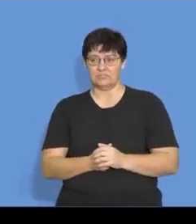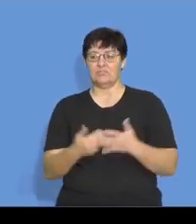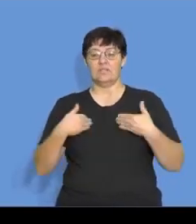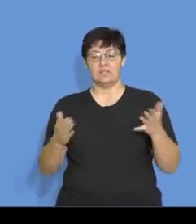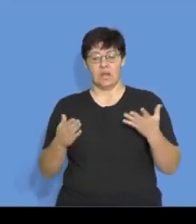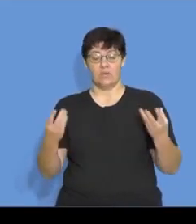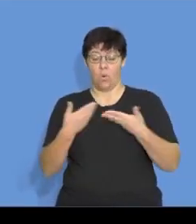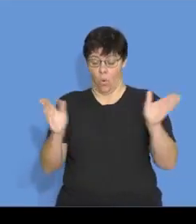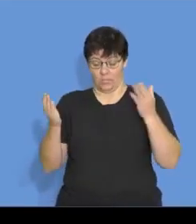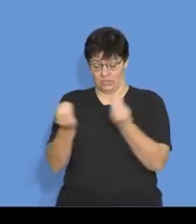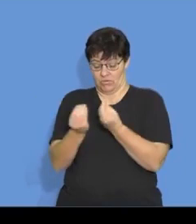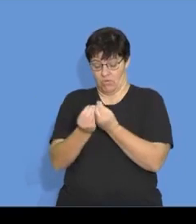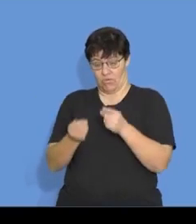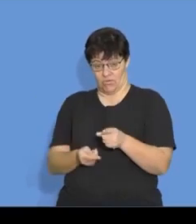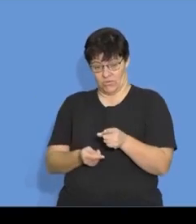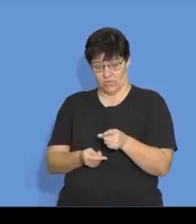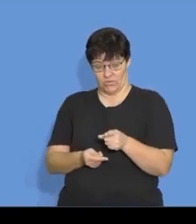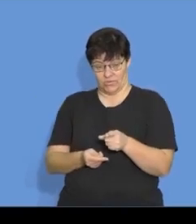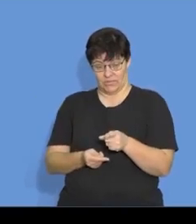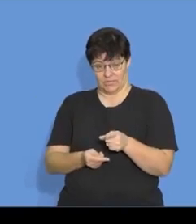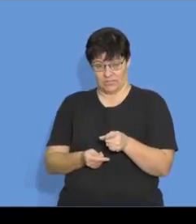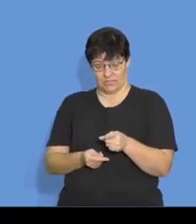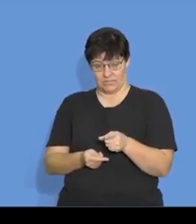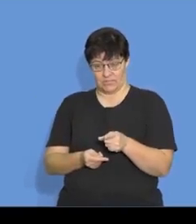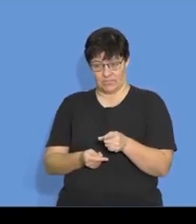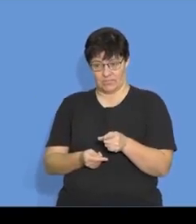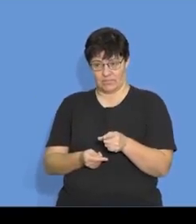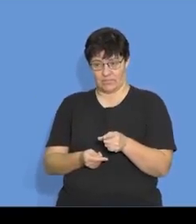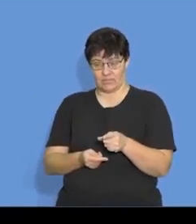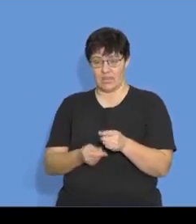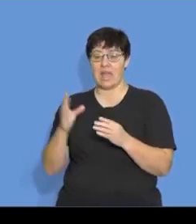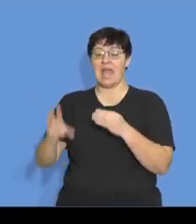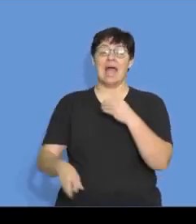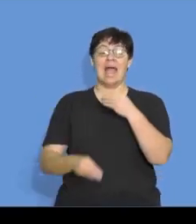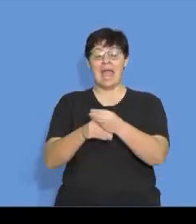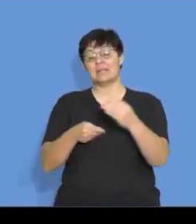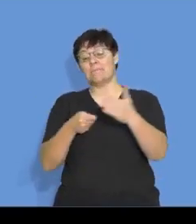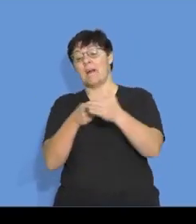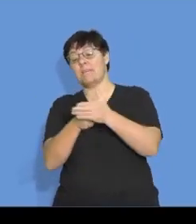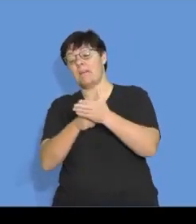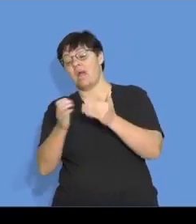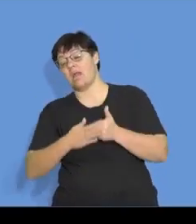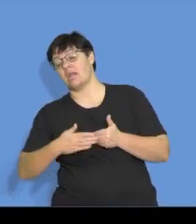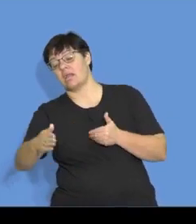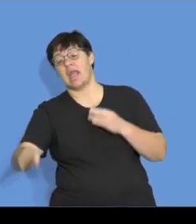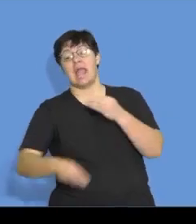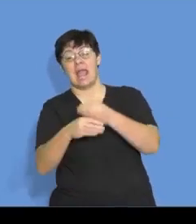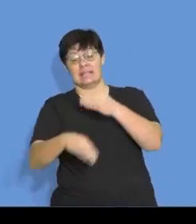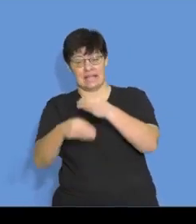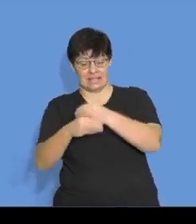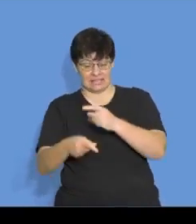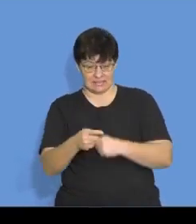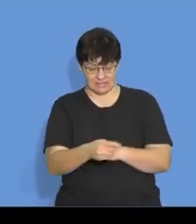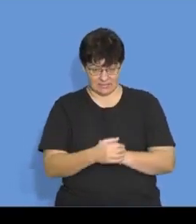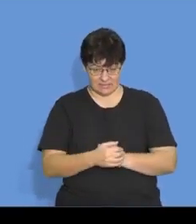stock, right? You add your purchases, right? You